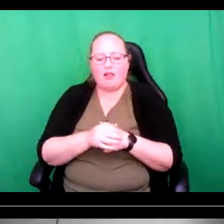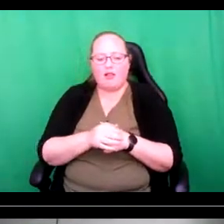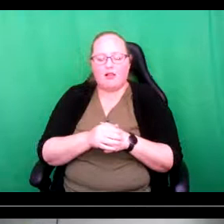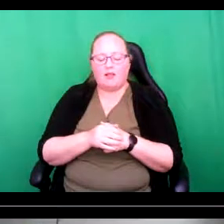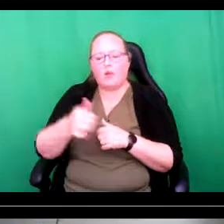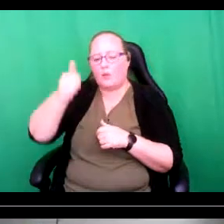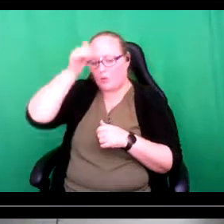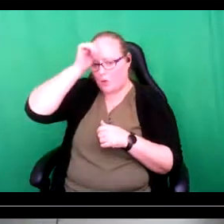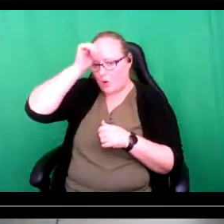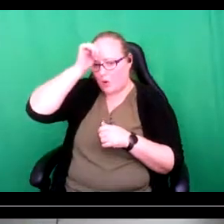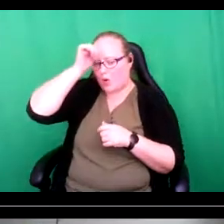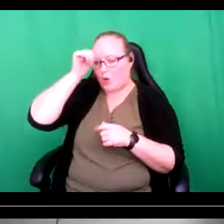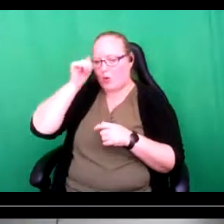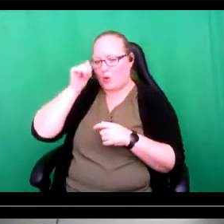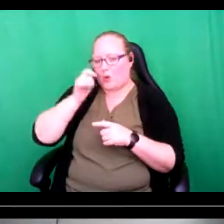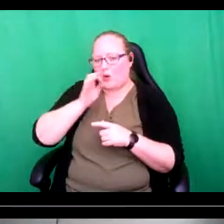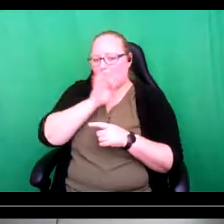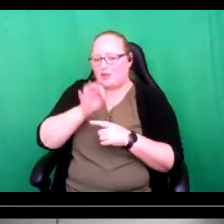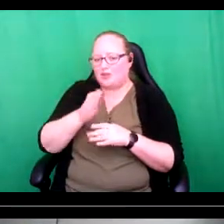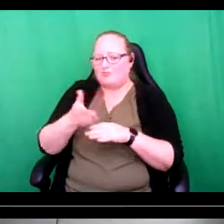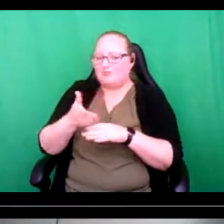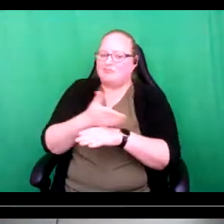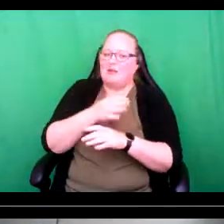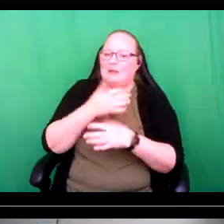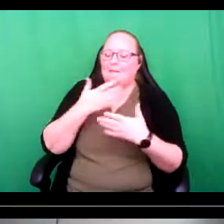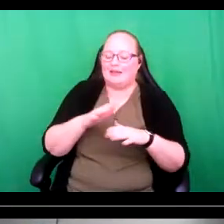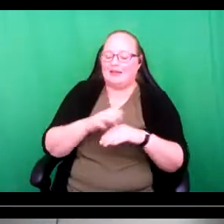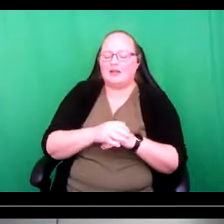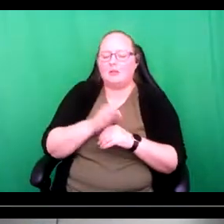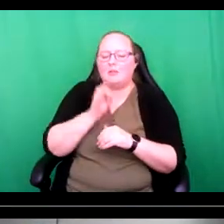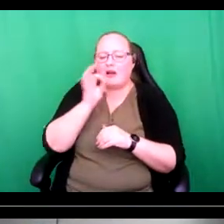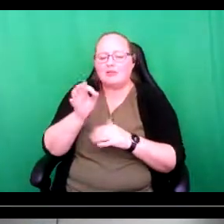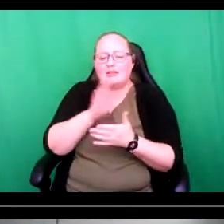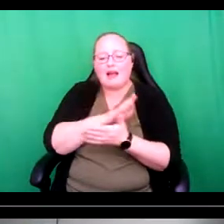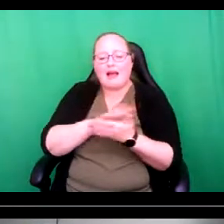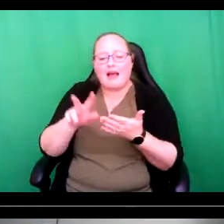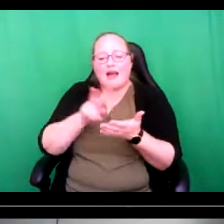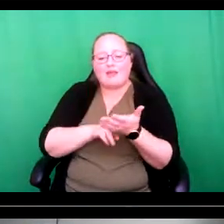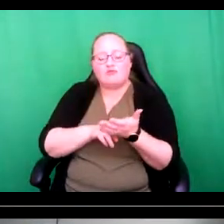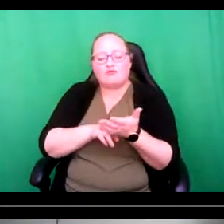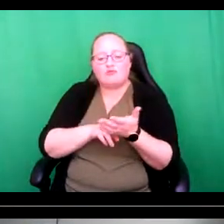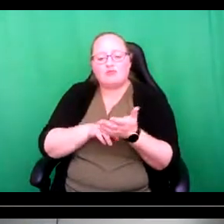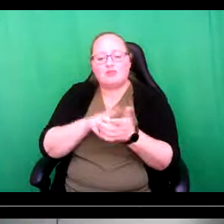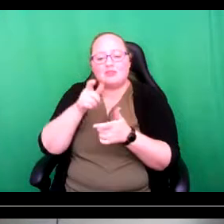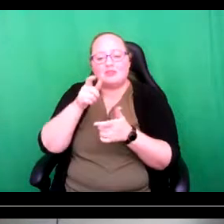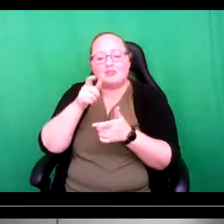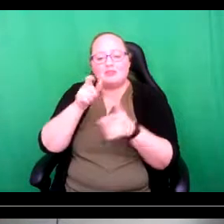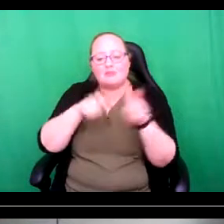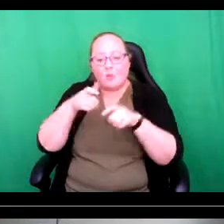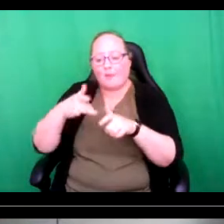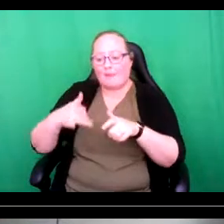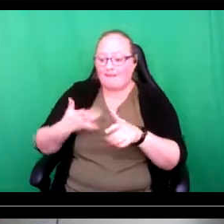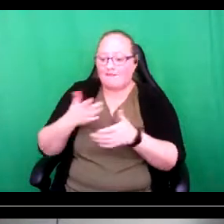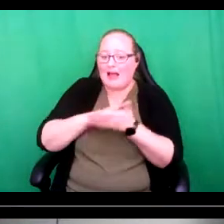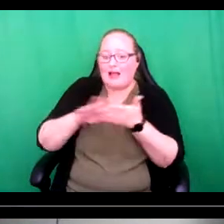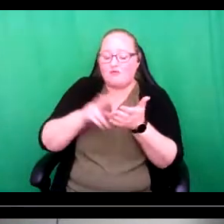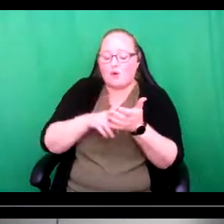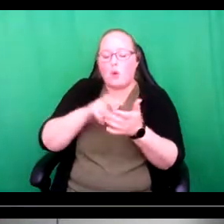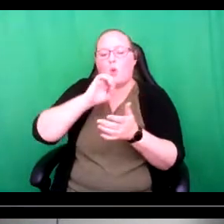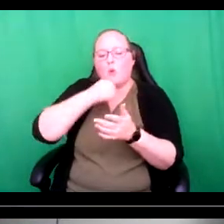of specific interest in this area, asking whether Havering residents are going to get a discount for the new crossing.